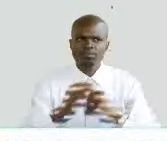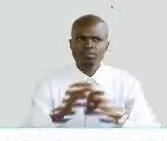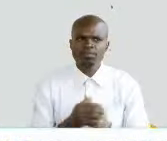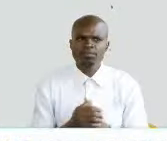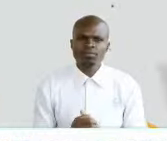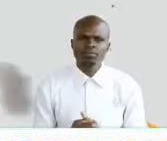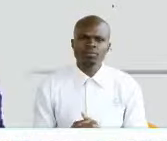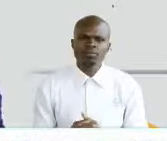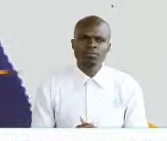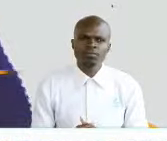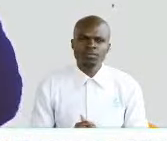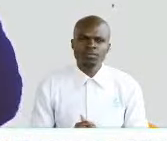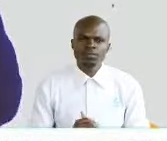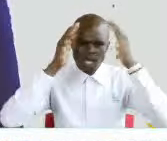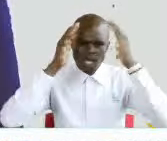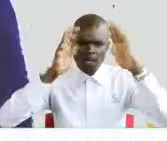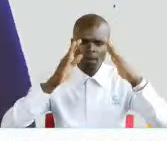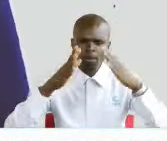Okweuru Jothurwa